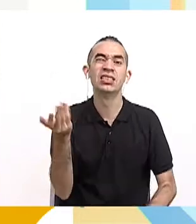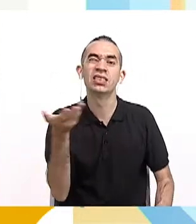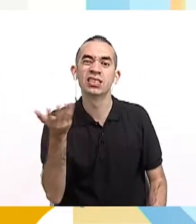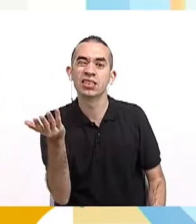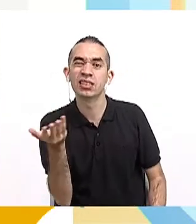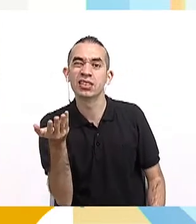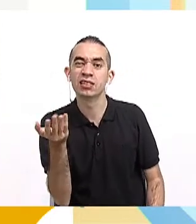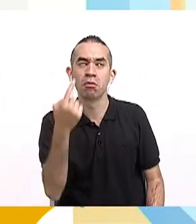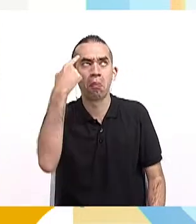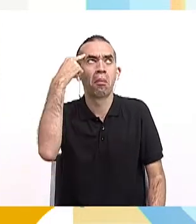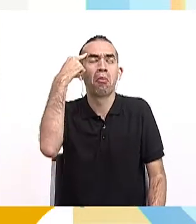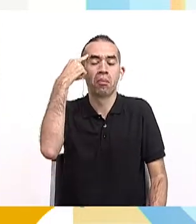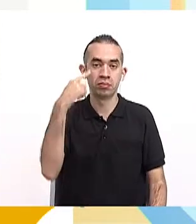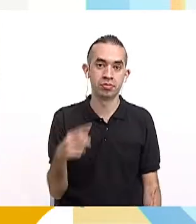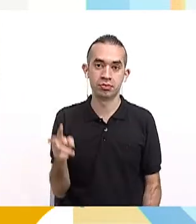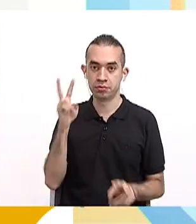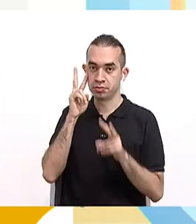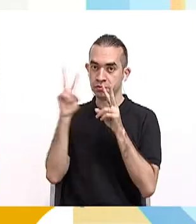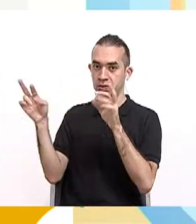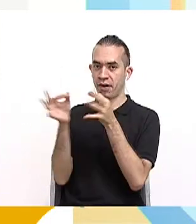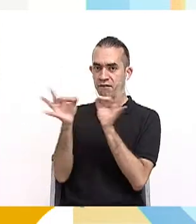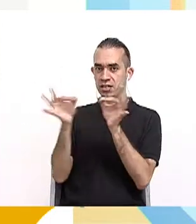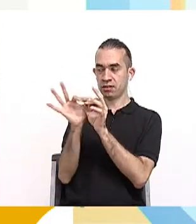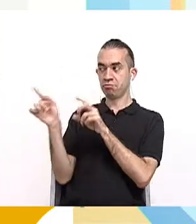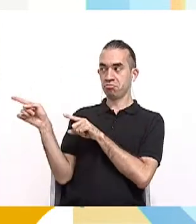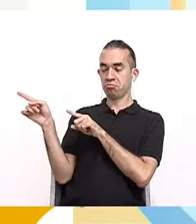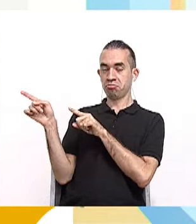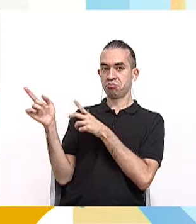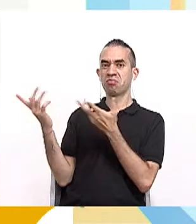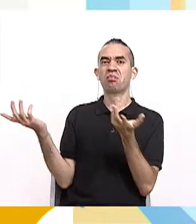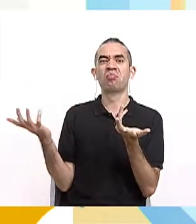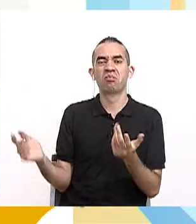What comes to your mind when you see that phrase, bricks to bread?